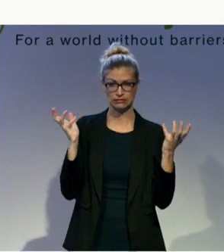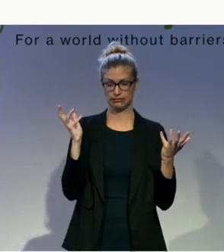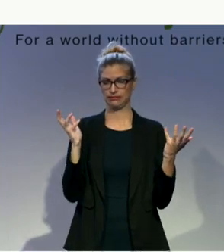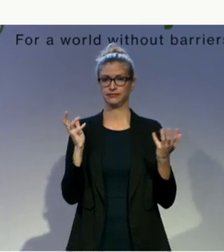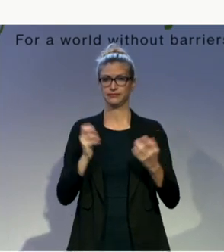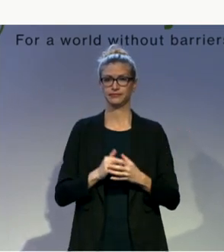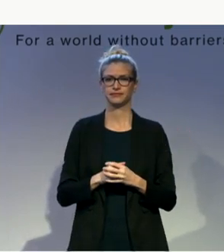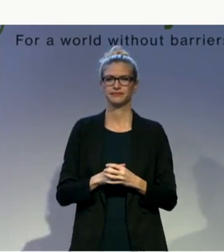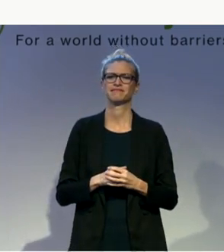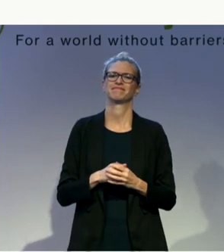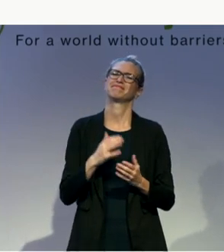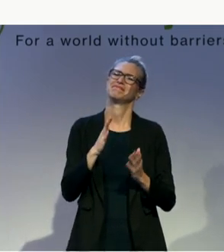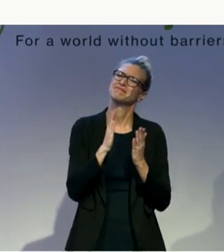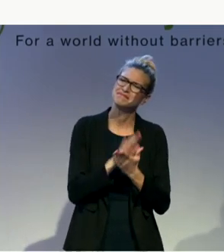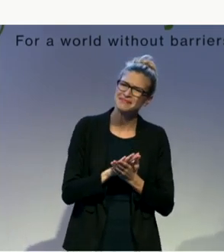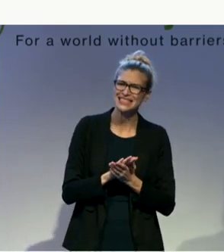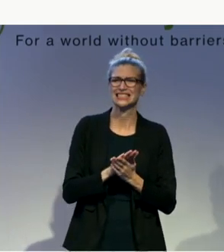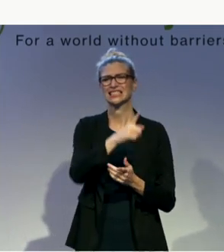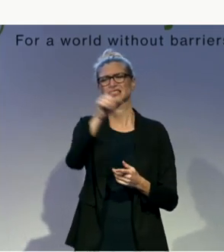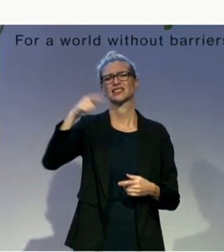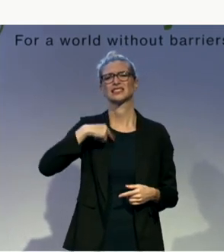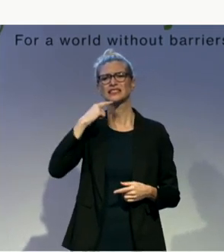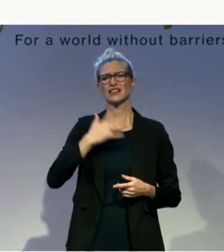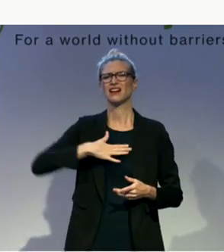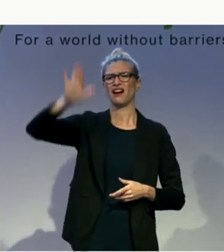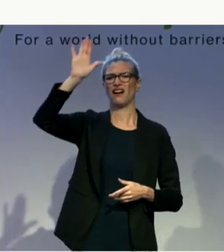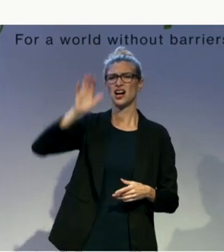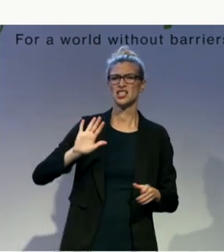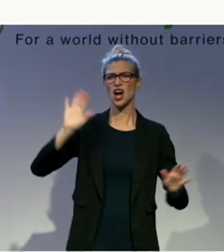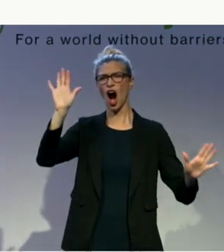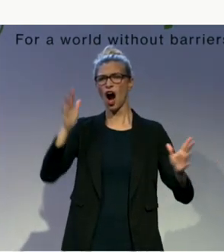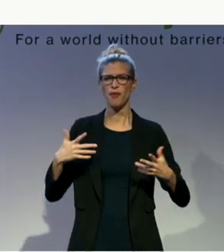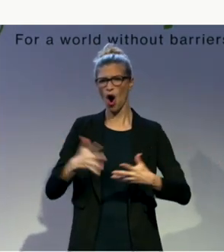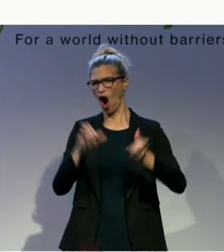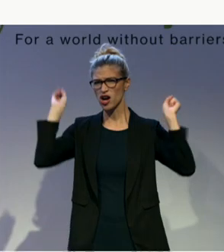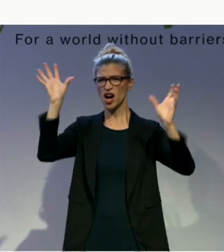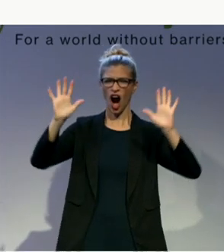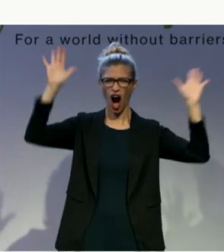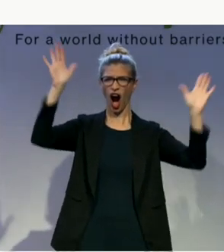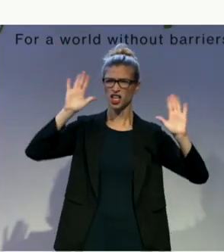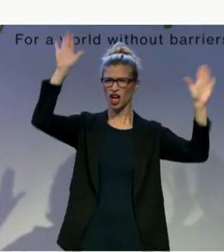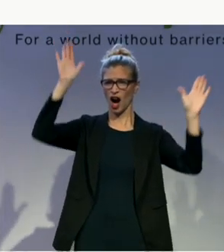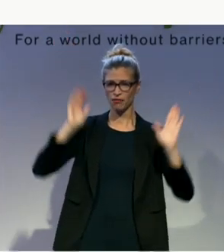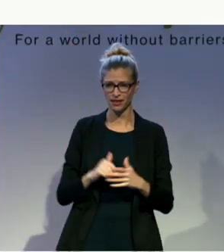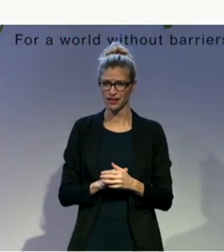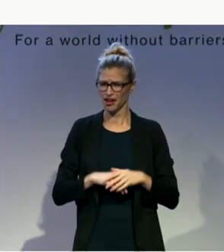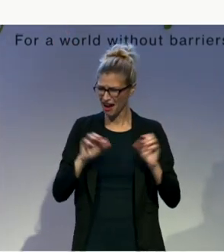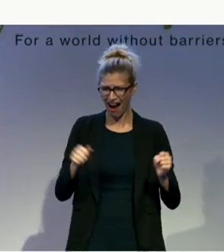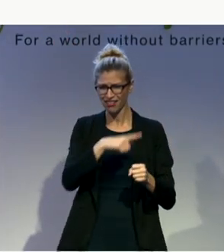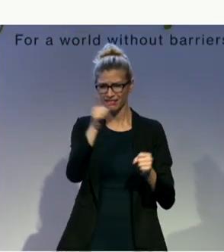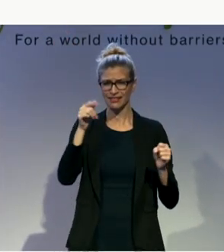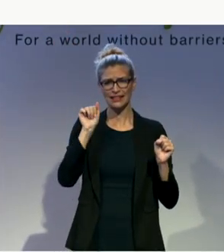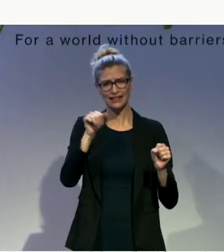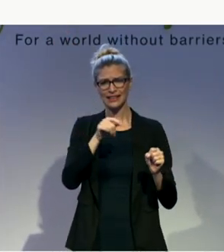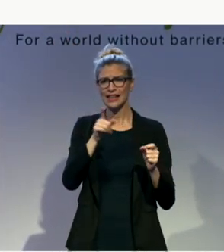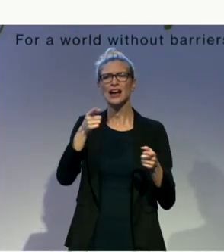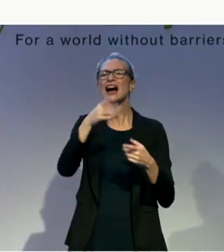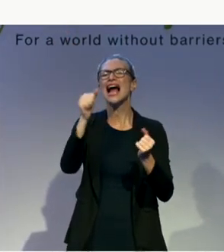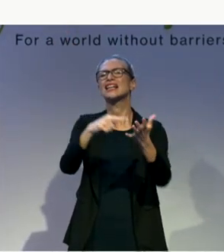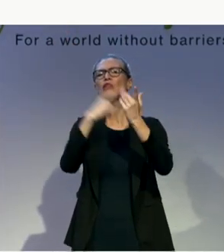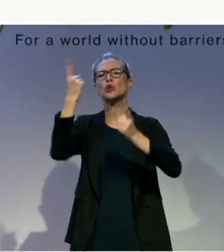to make us aware of that. Throw a chair, raise a hand, or something like